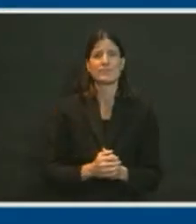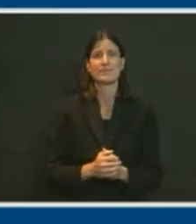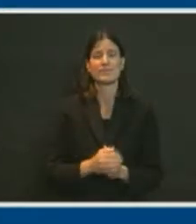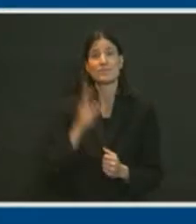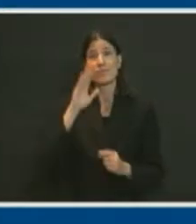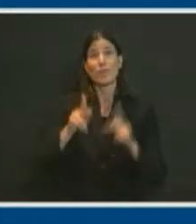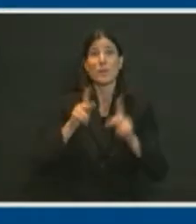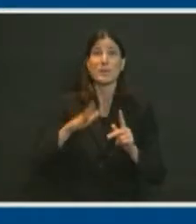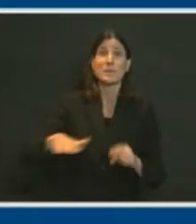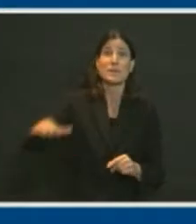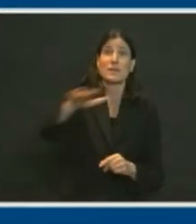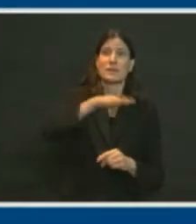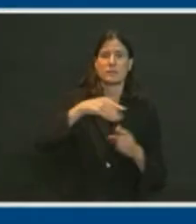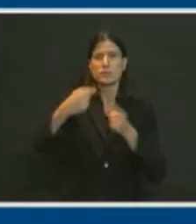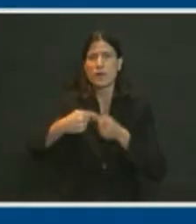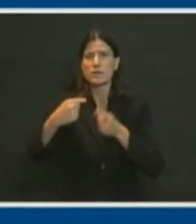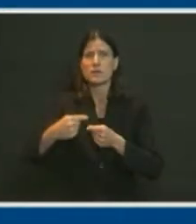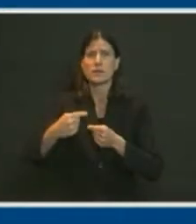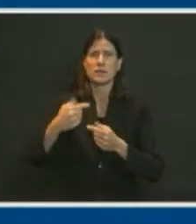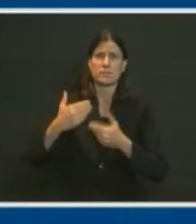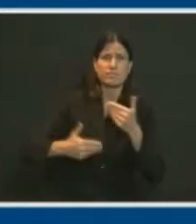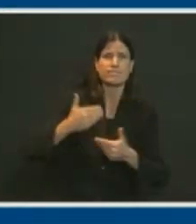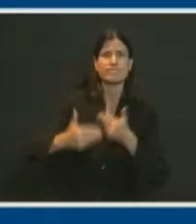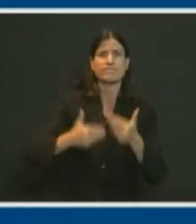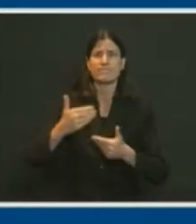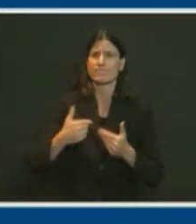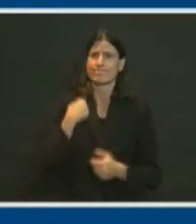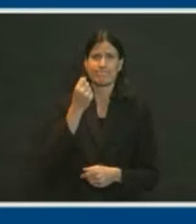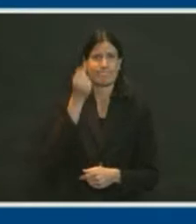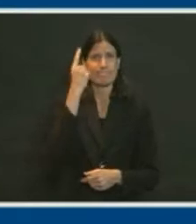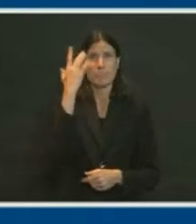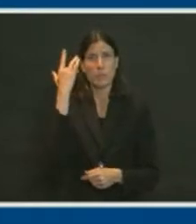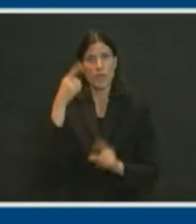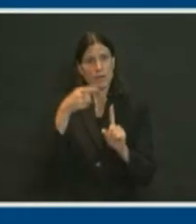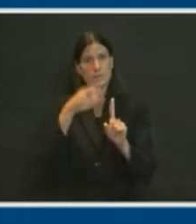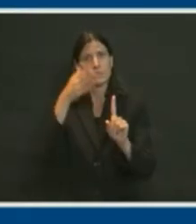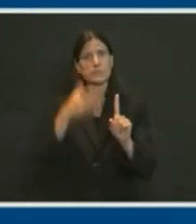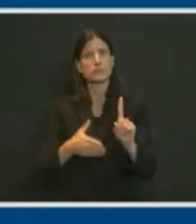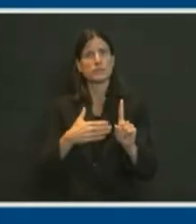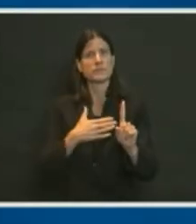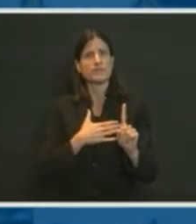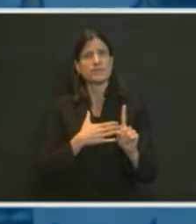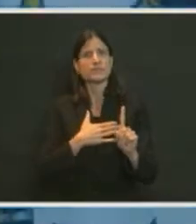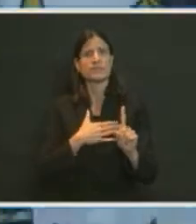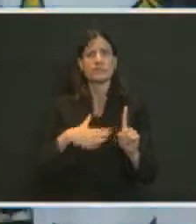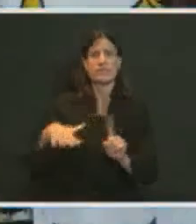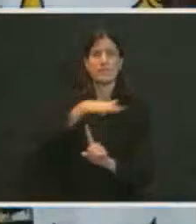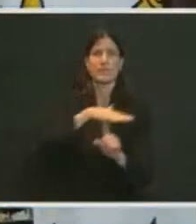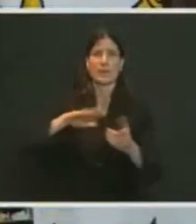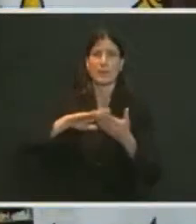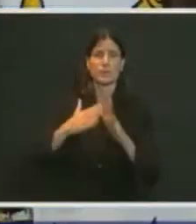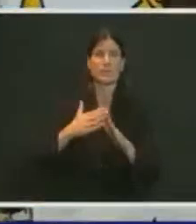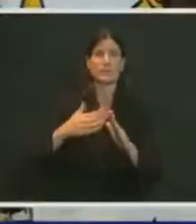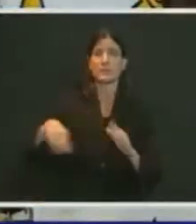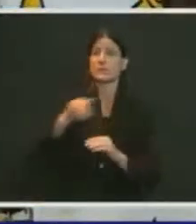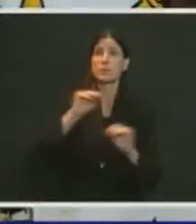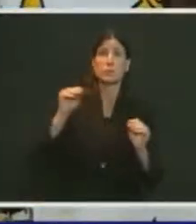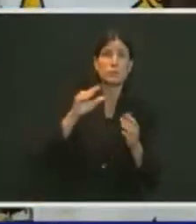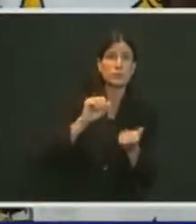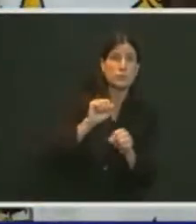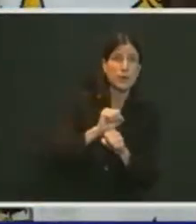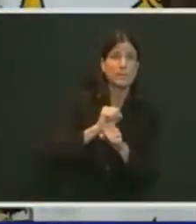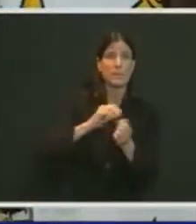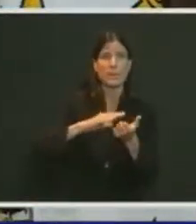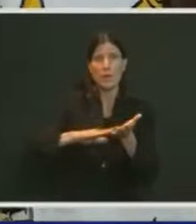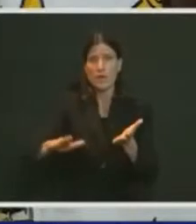most extreme case, people who've lost a loved one, but lots of people who are out of work, people who are struggling with physical health, mental